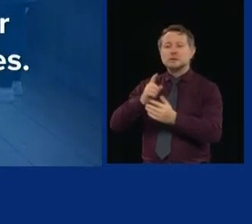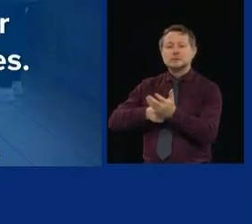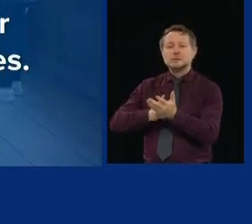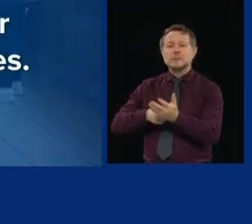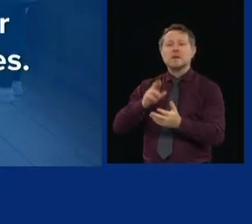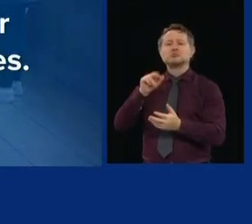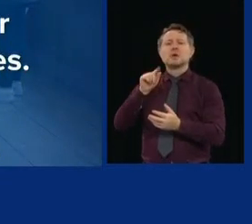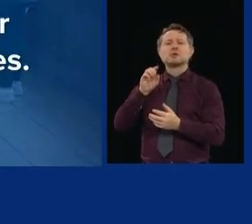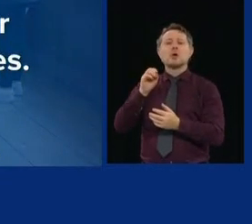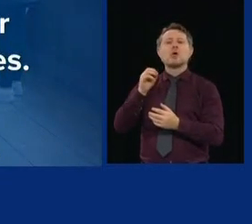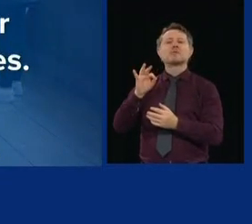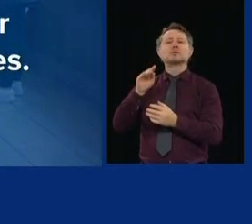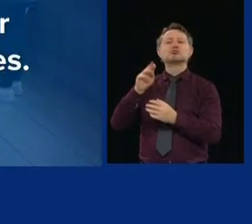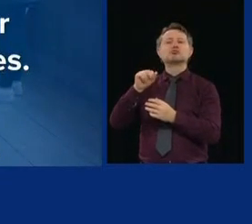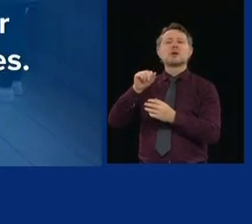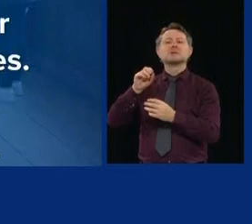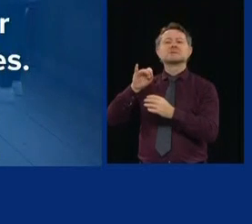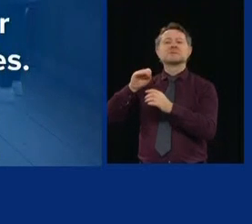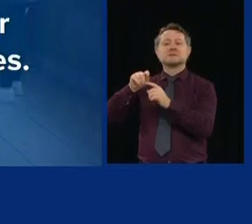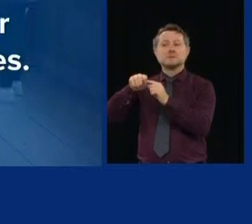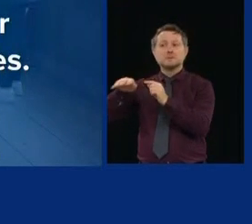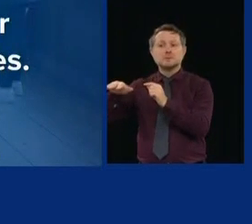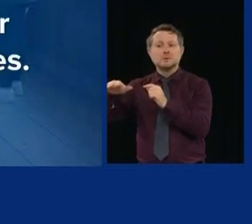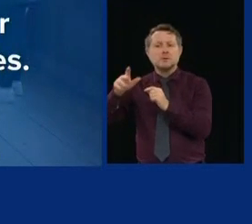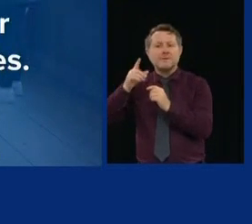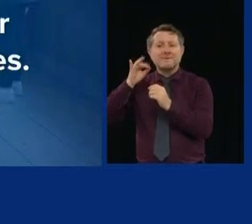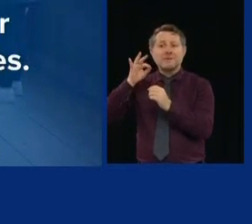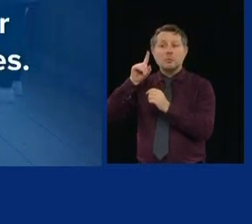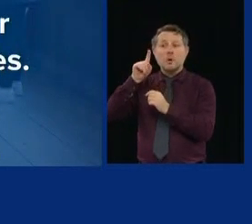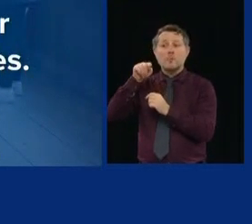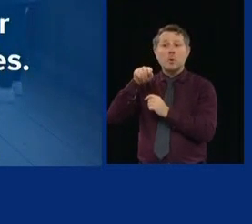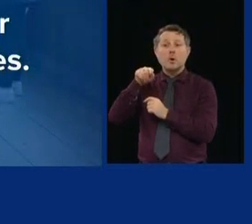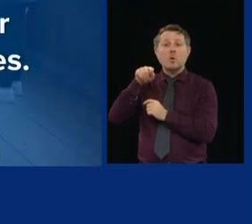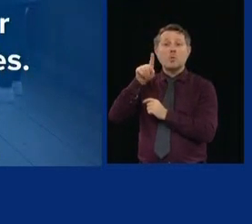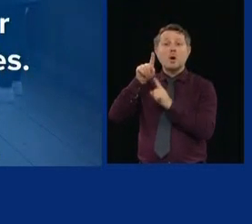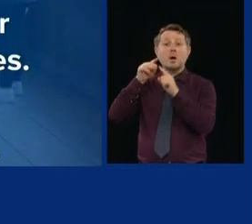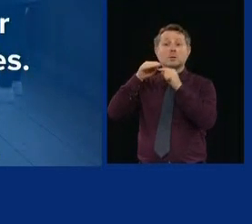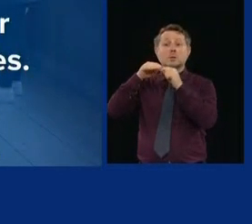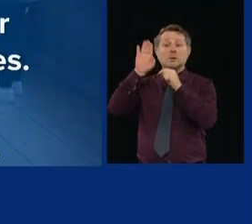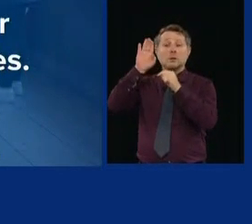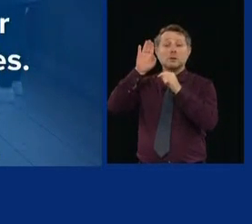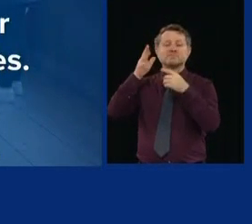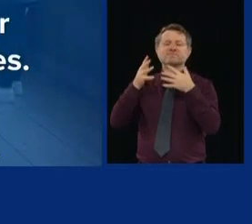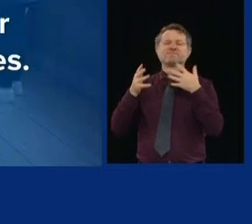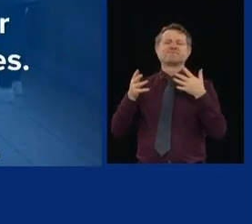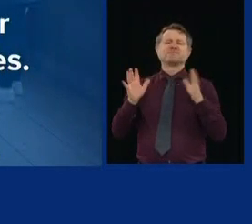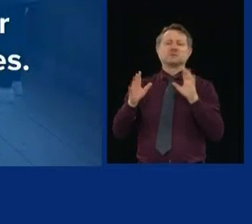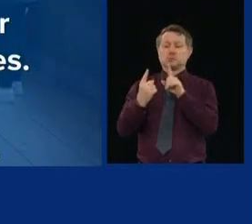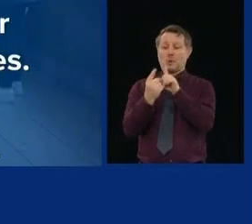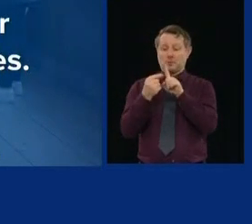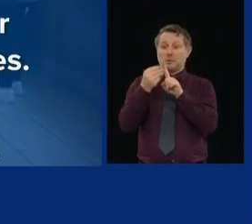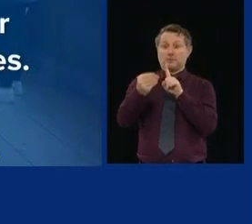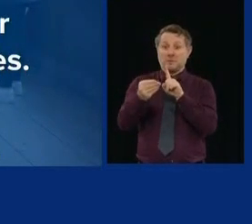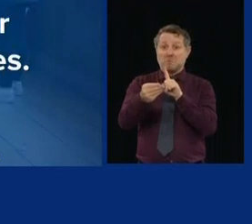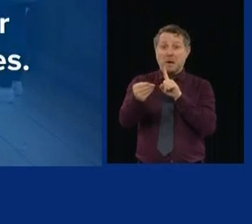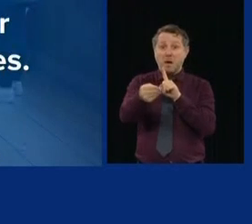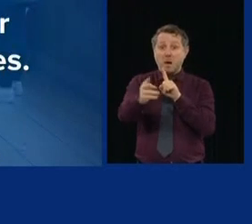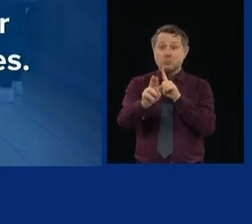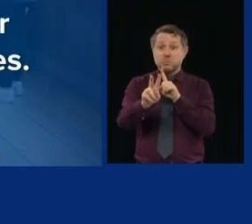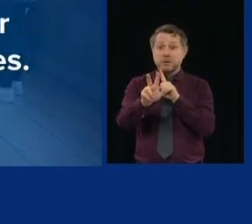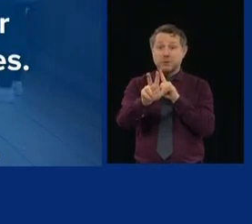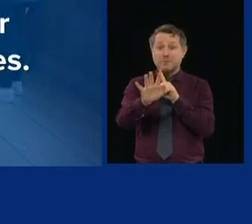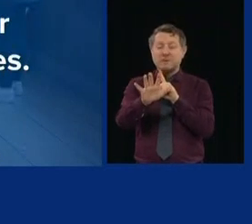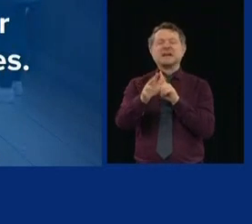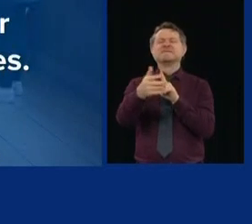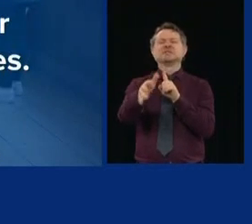transmission hits 1.1, you're headed towards a bad place. So monitor that rate